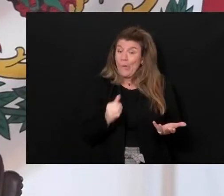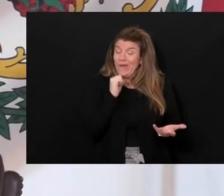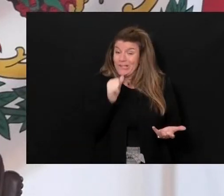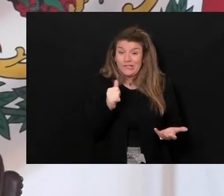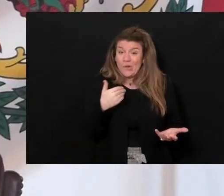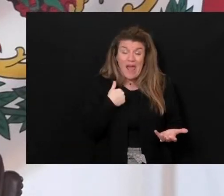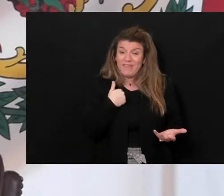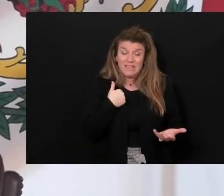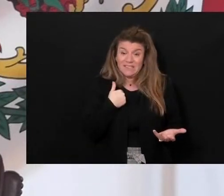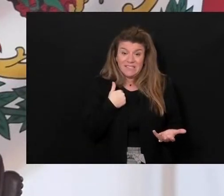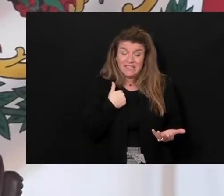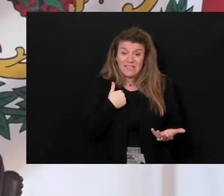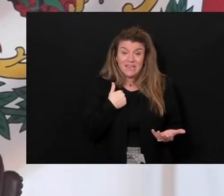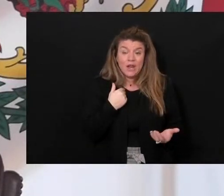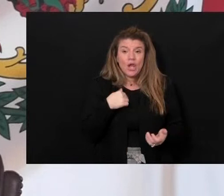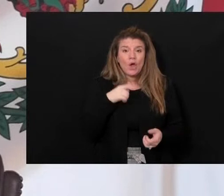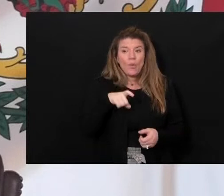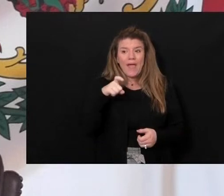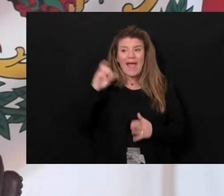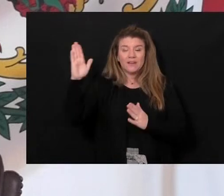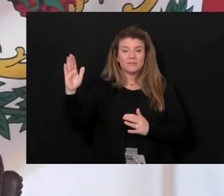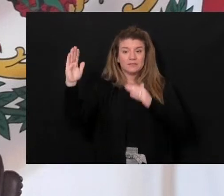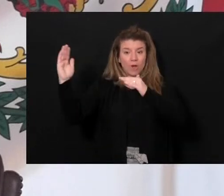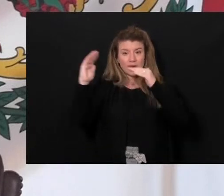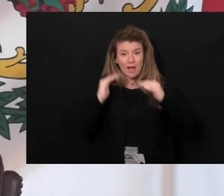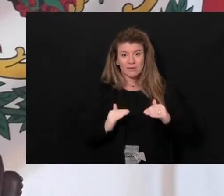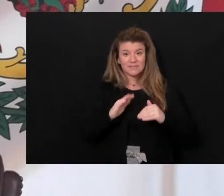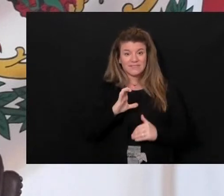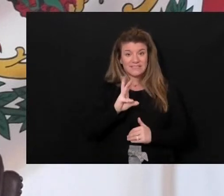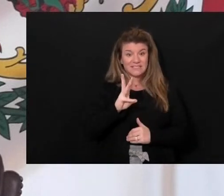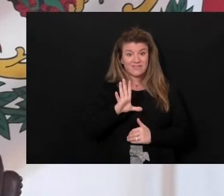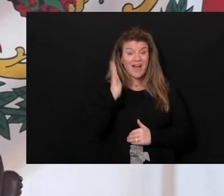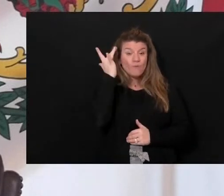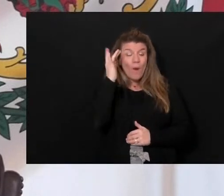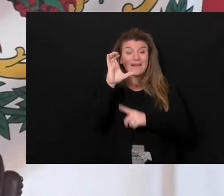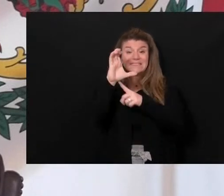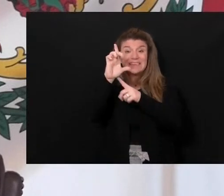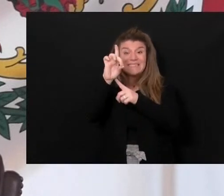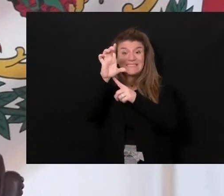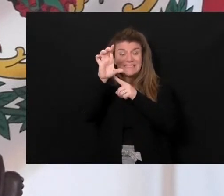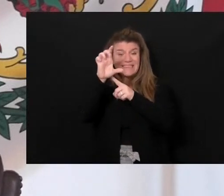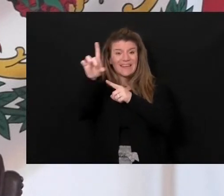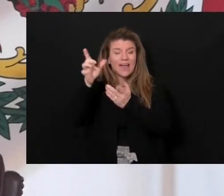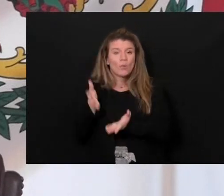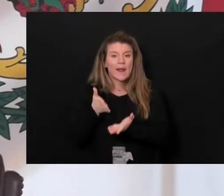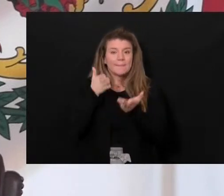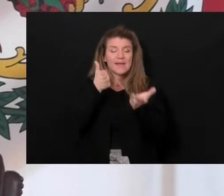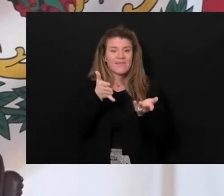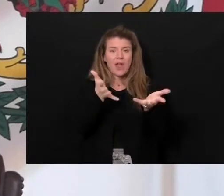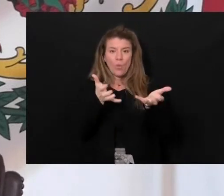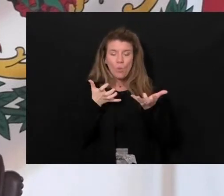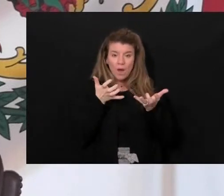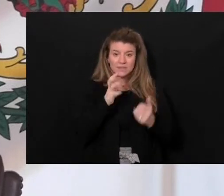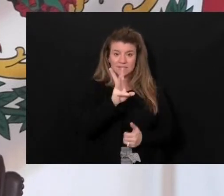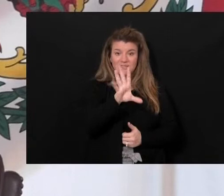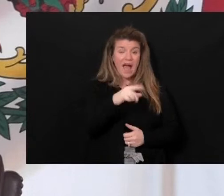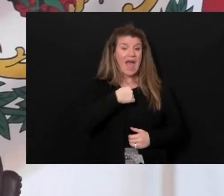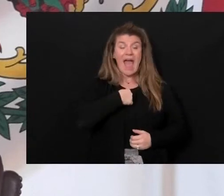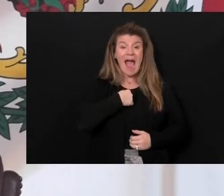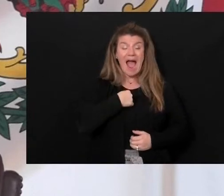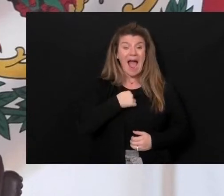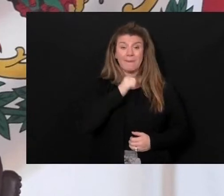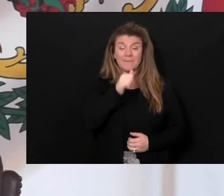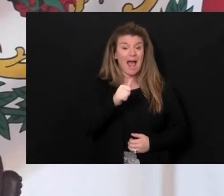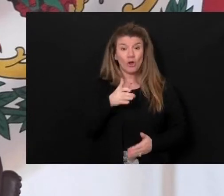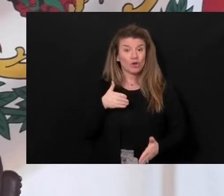it. We have had to go to 65 because the CDC wants us to be at 65, and I sure don't want to get our